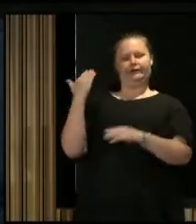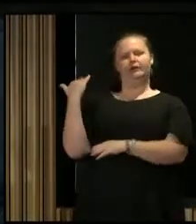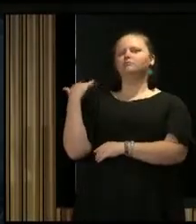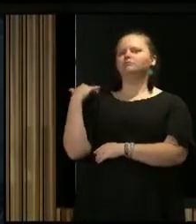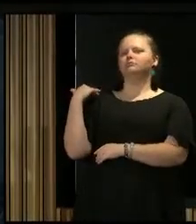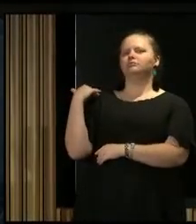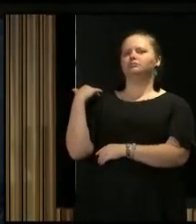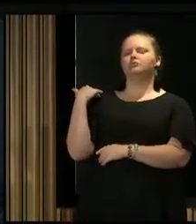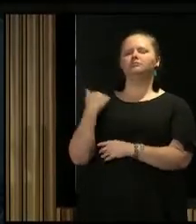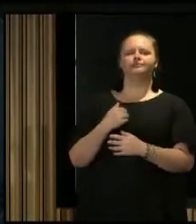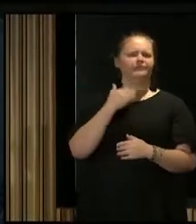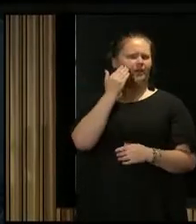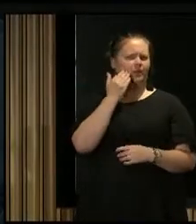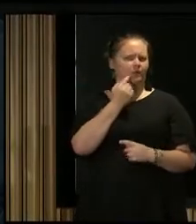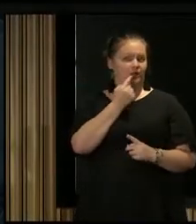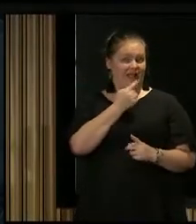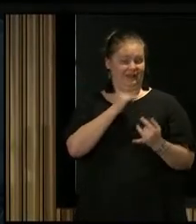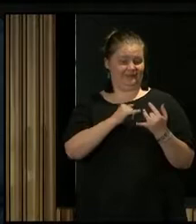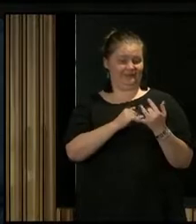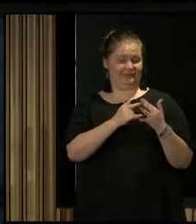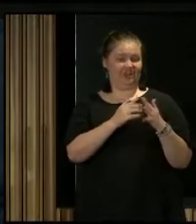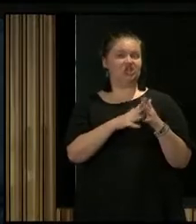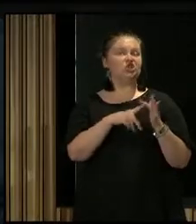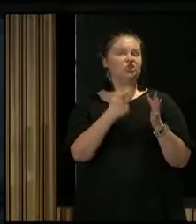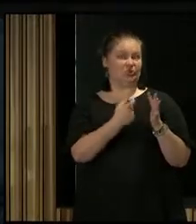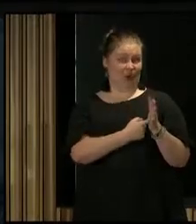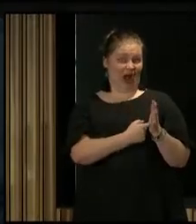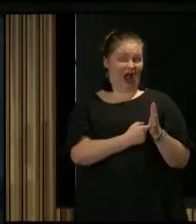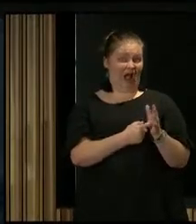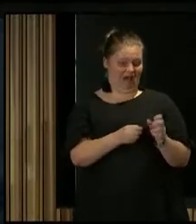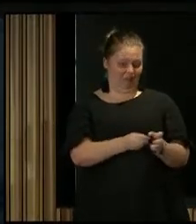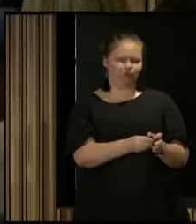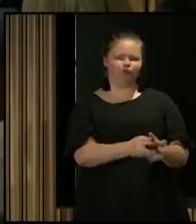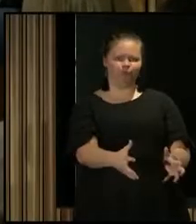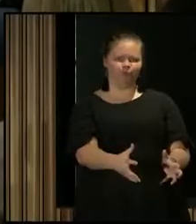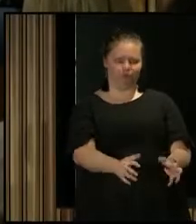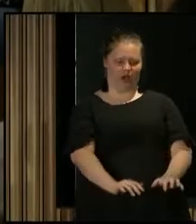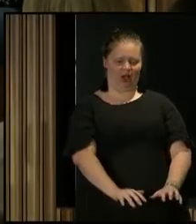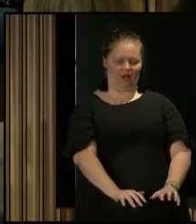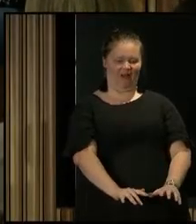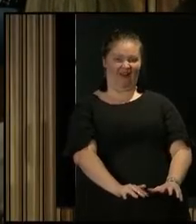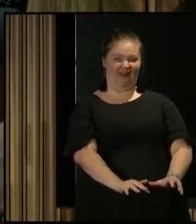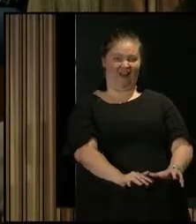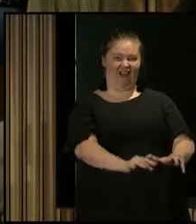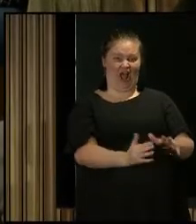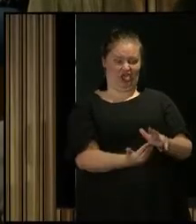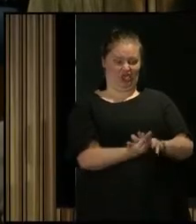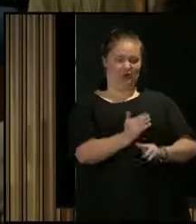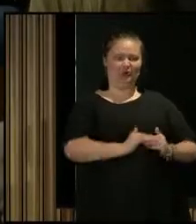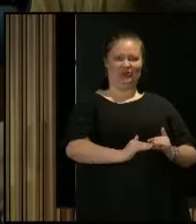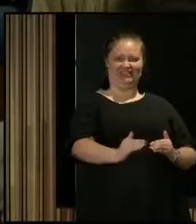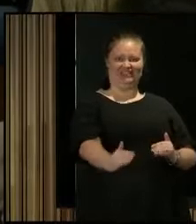shoulder. And she was like, the sewage has burst. Oh. And it's coming up through the stage.